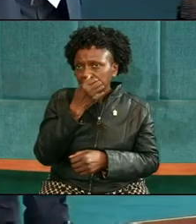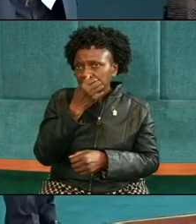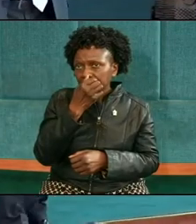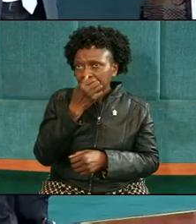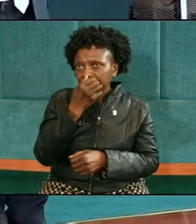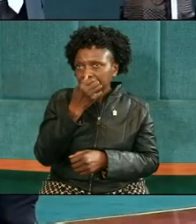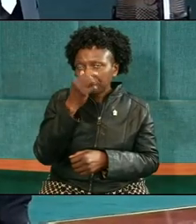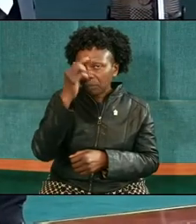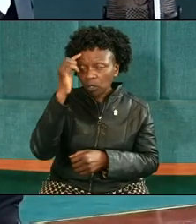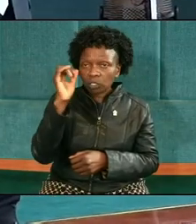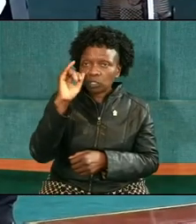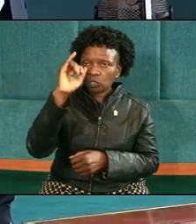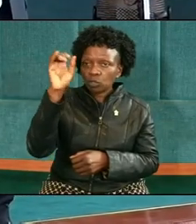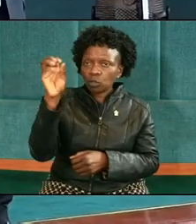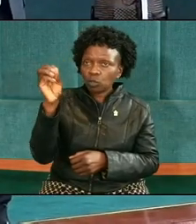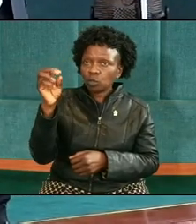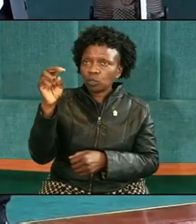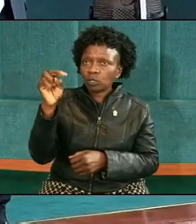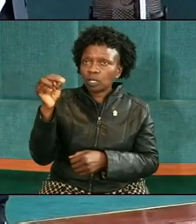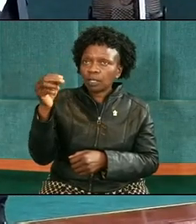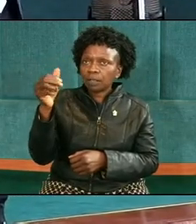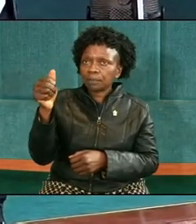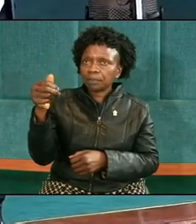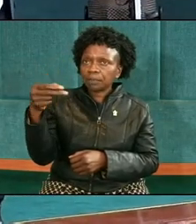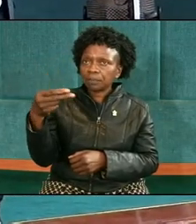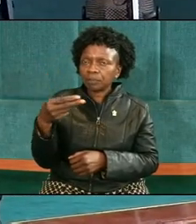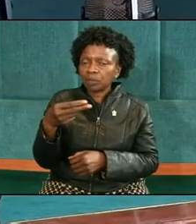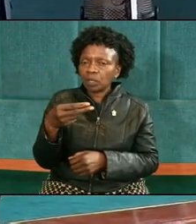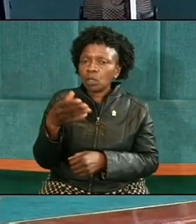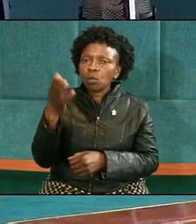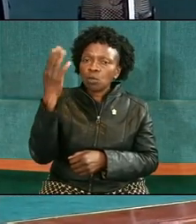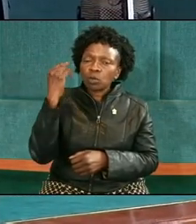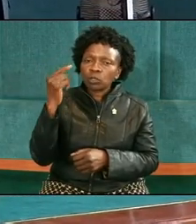watch me. Jonah wants to look good.